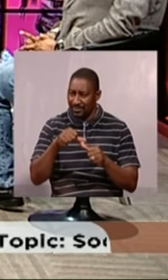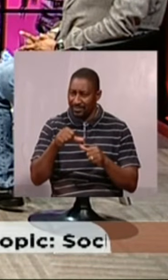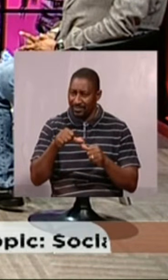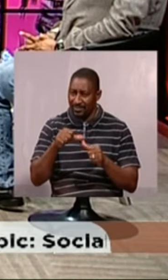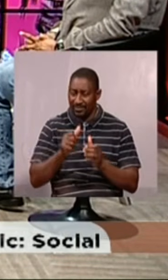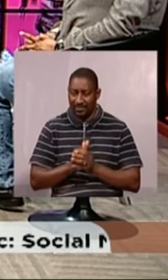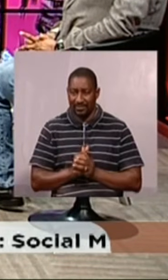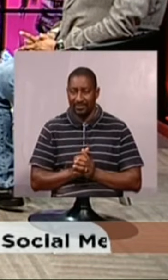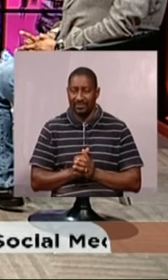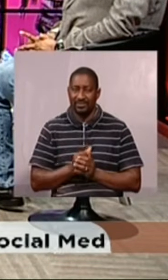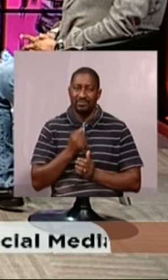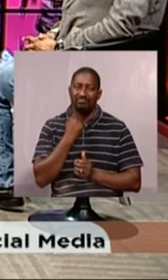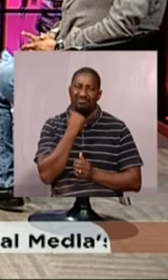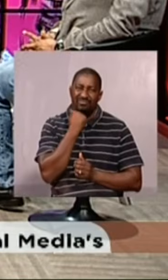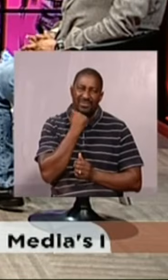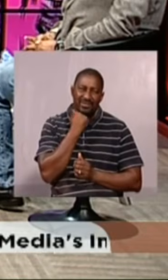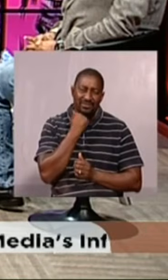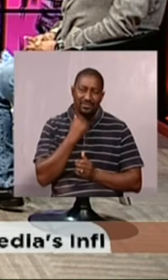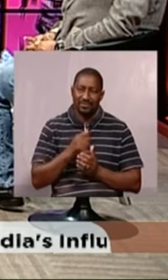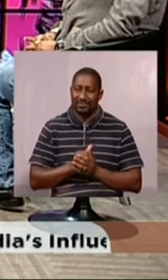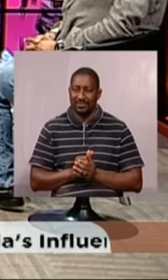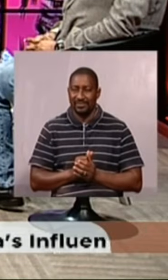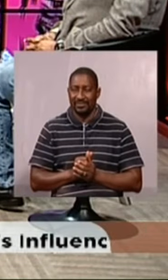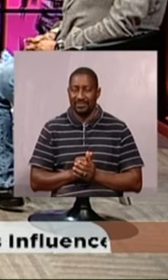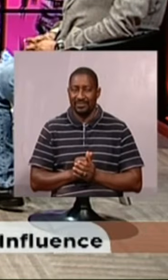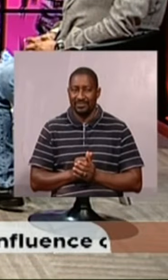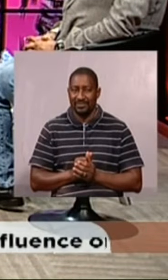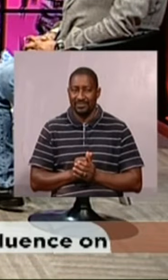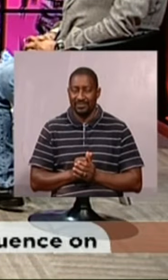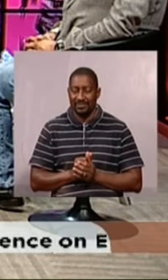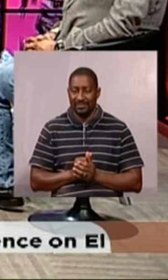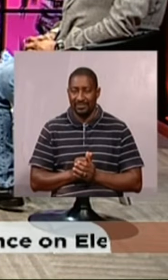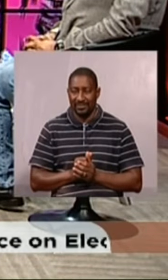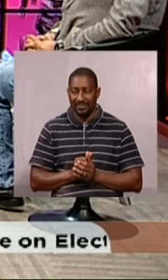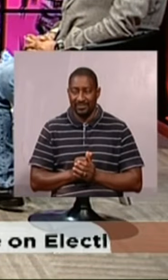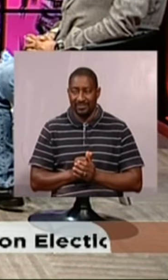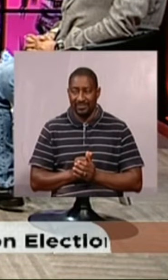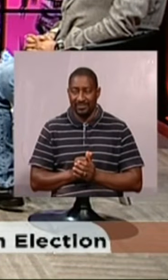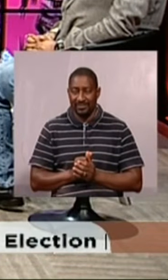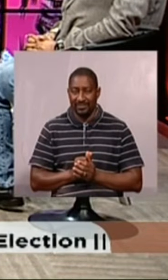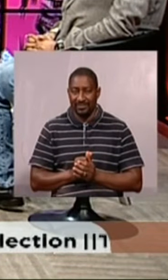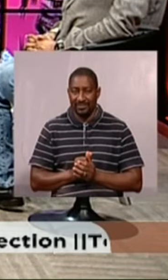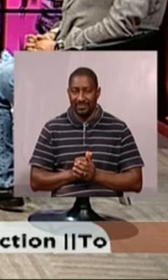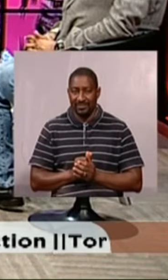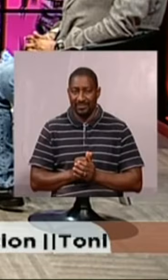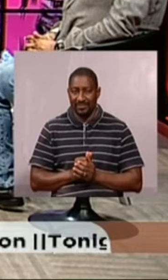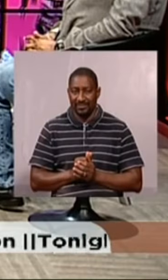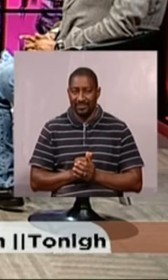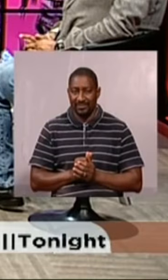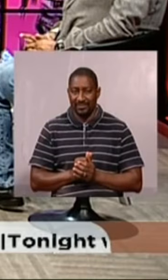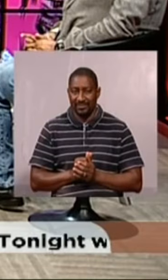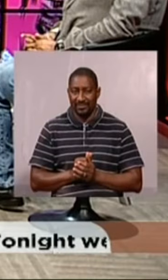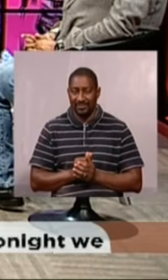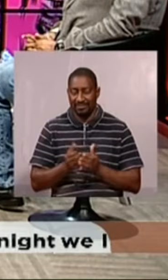creating platforms where we invite political parties to, sort of convince or state what